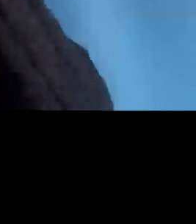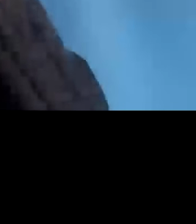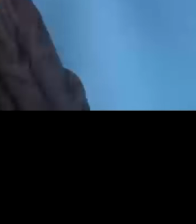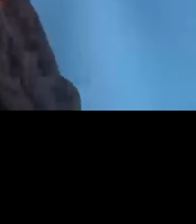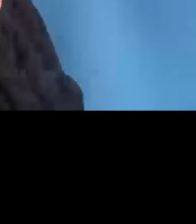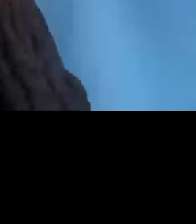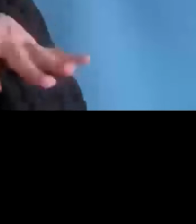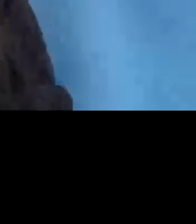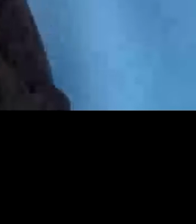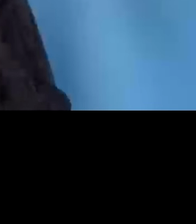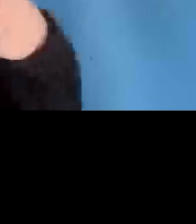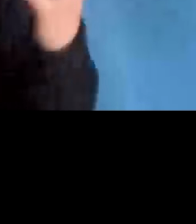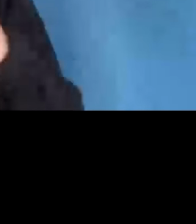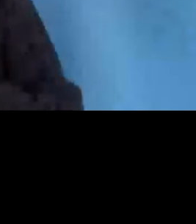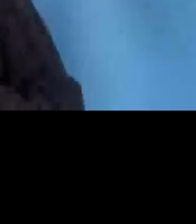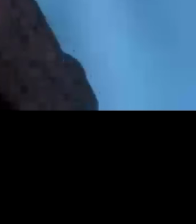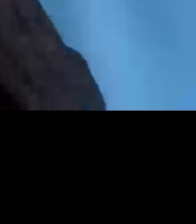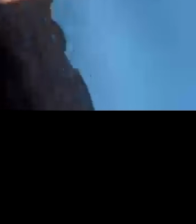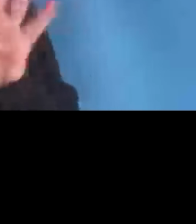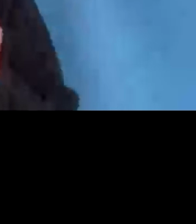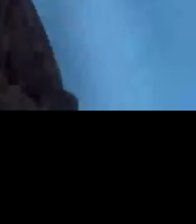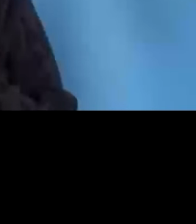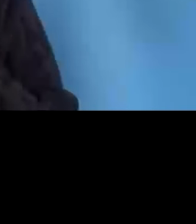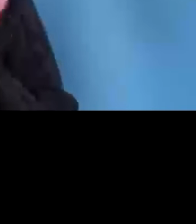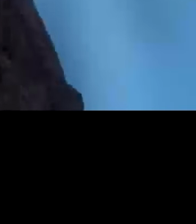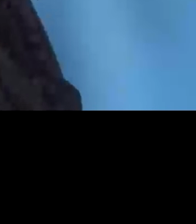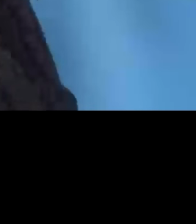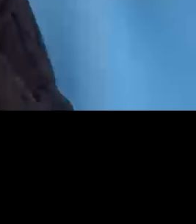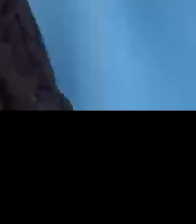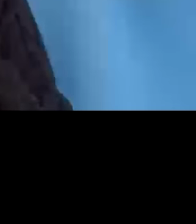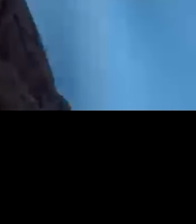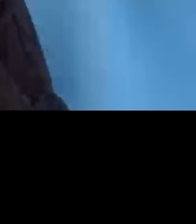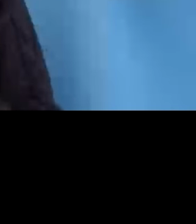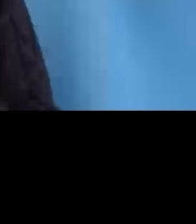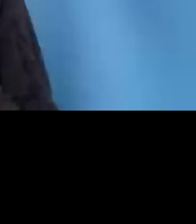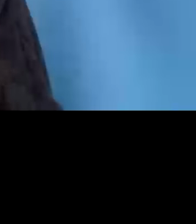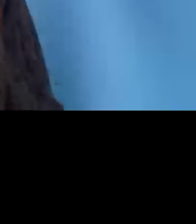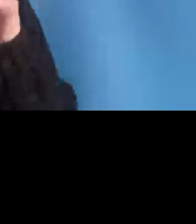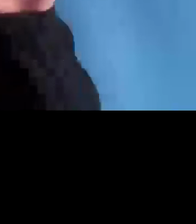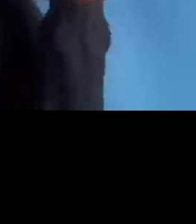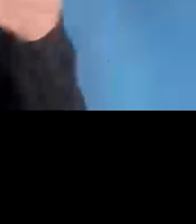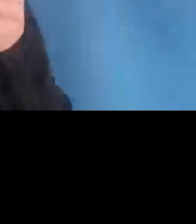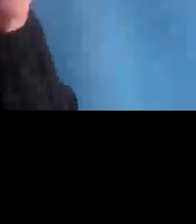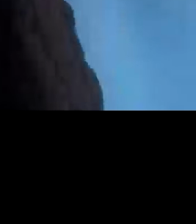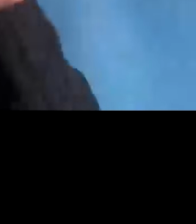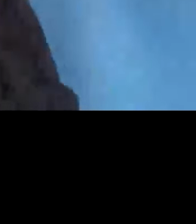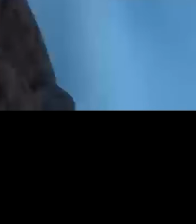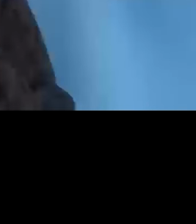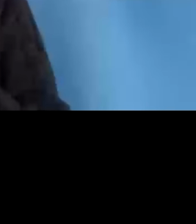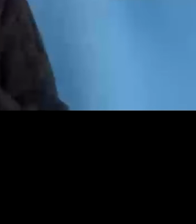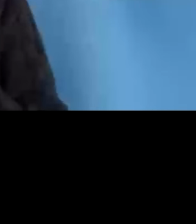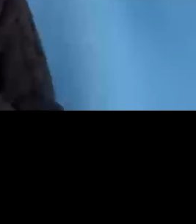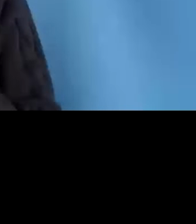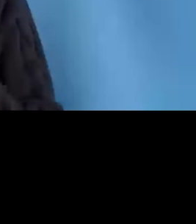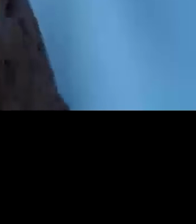us today. I'd also like to introduce you to our Auslan interpreters who are supporting today's session. A big warm